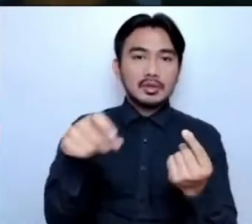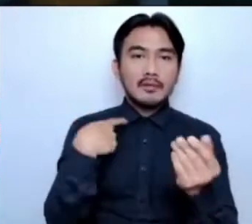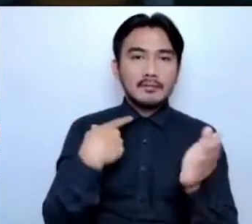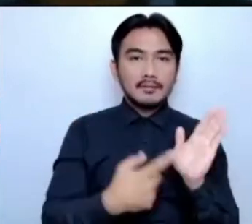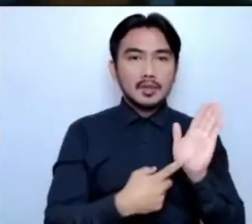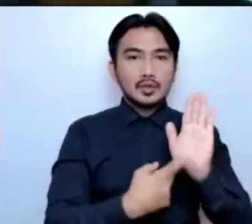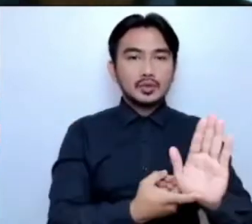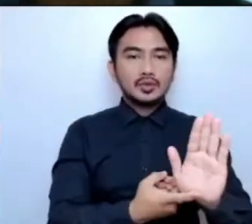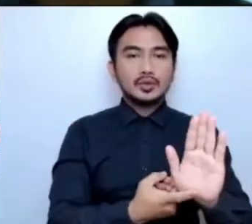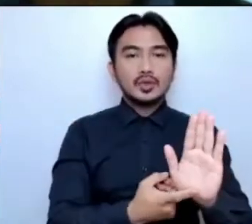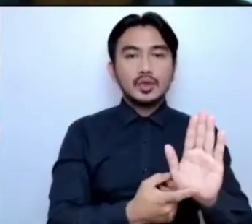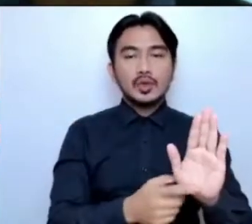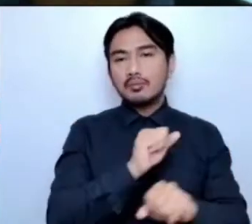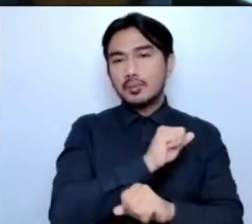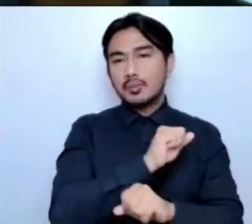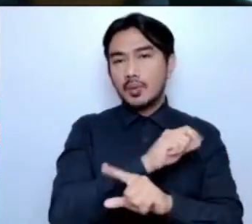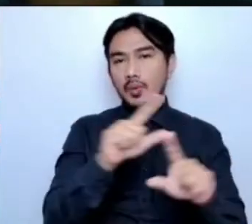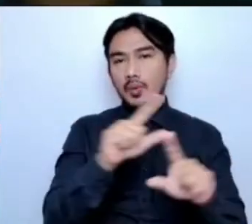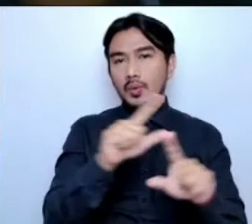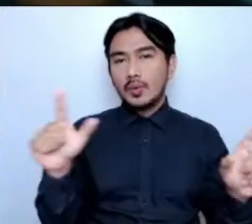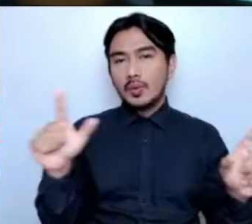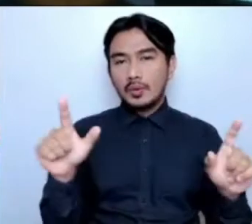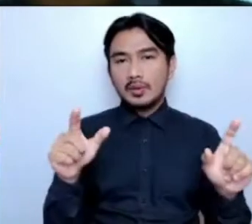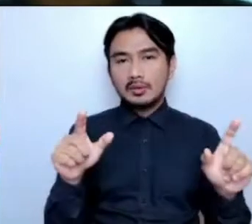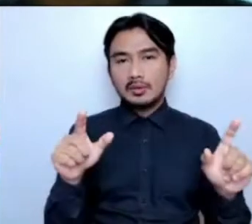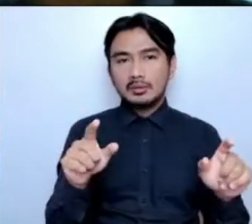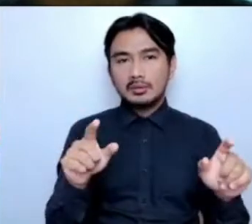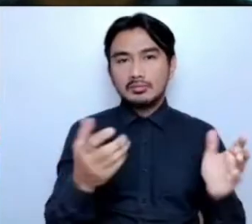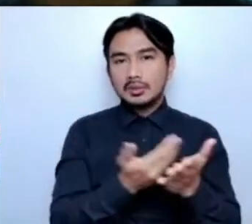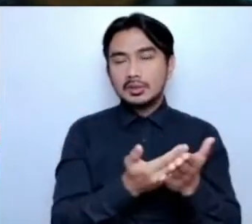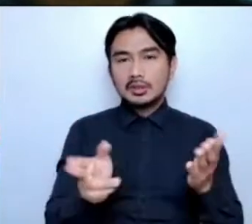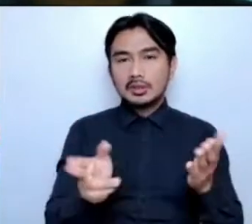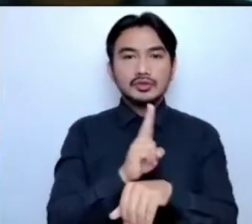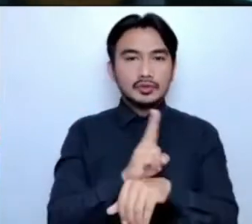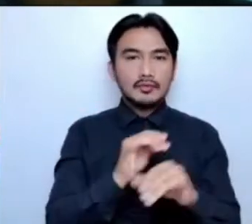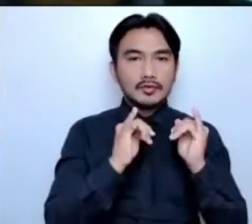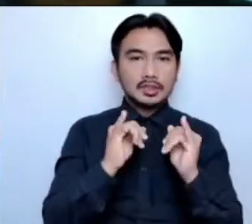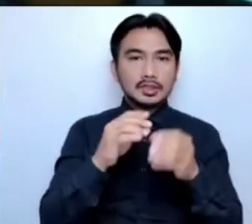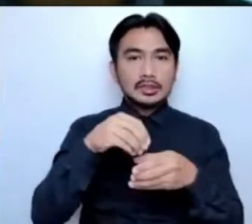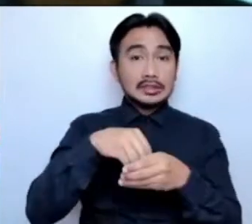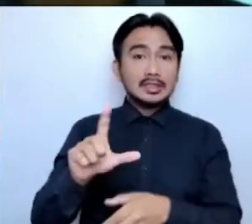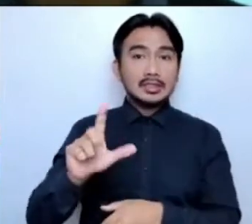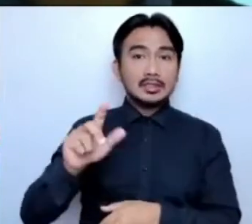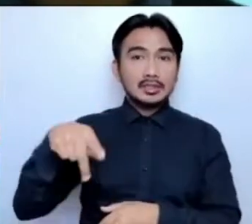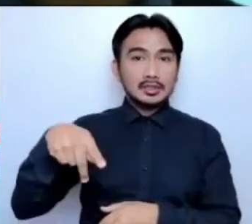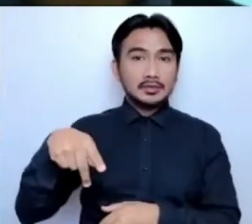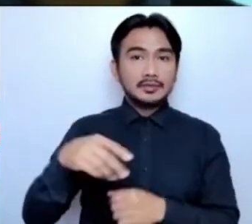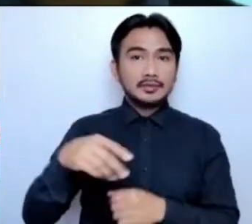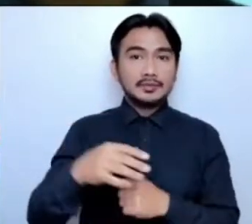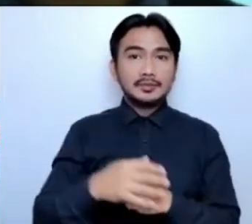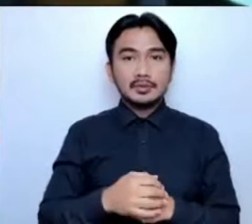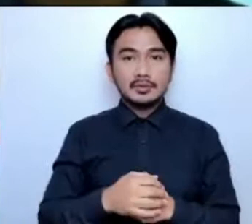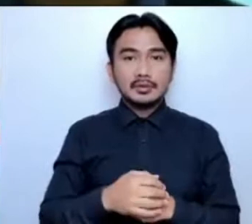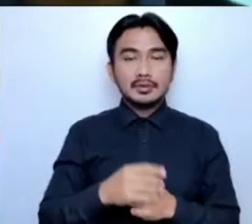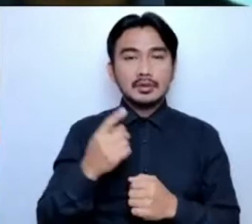the components of instruction in the lesson plan aimed at improving student learning. What